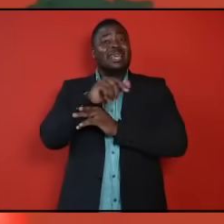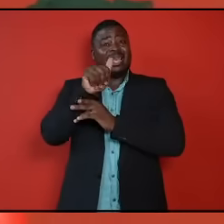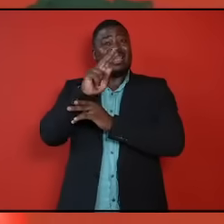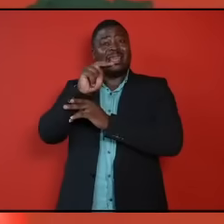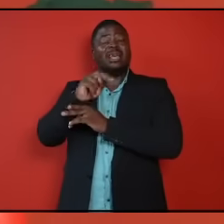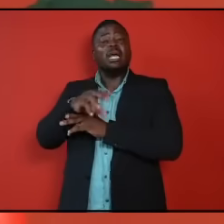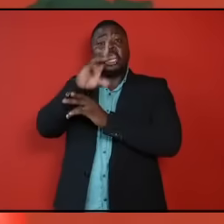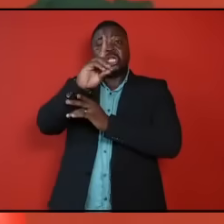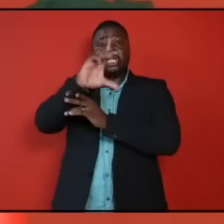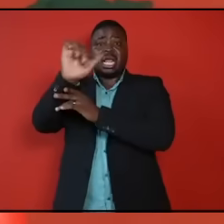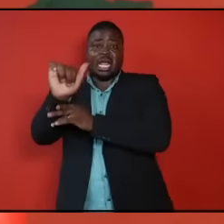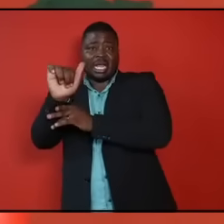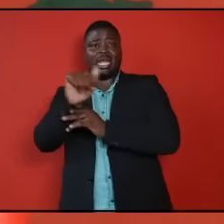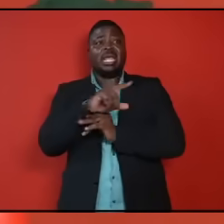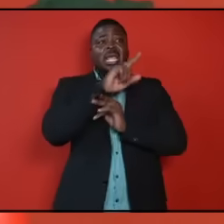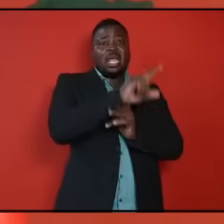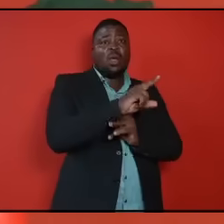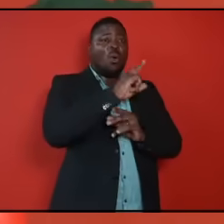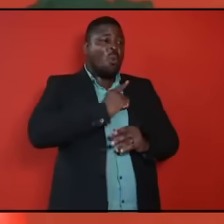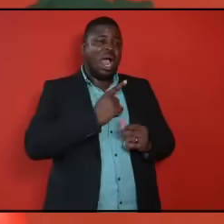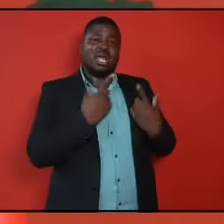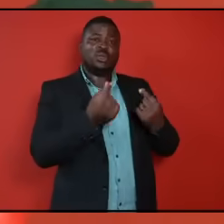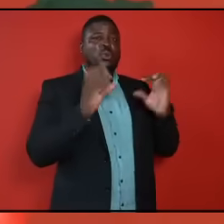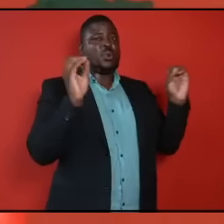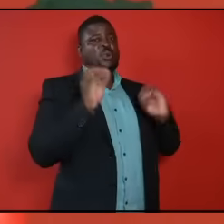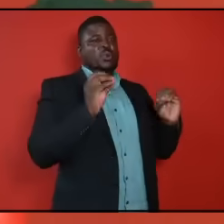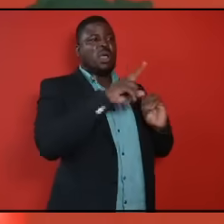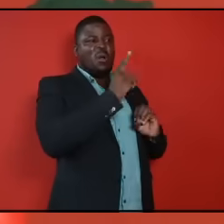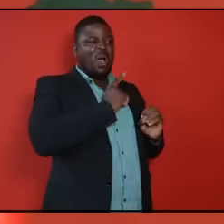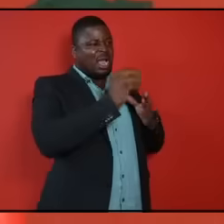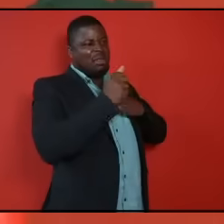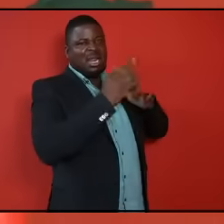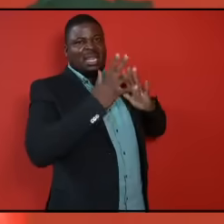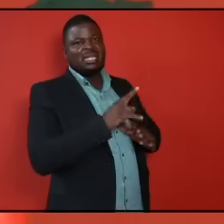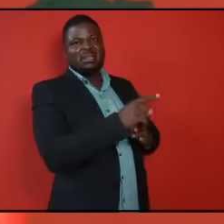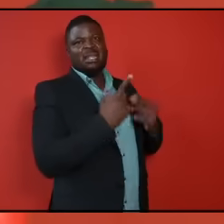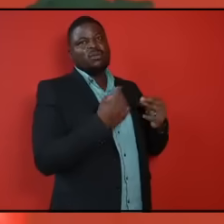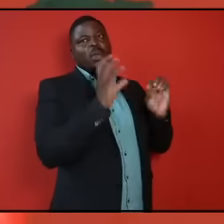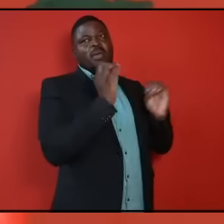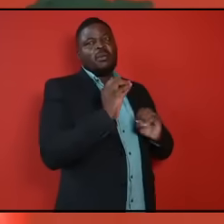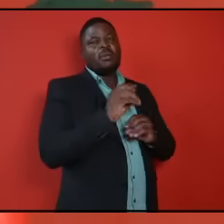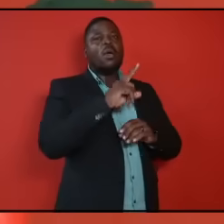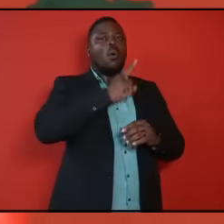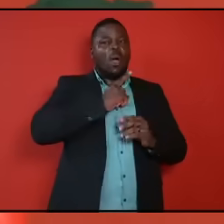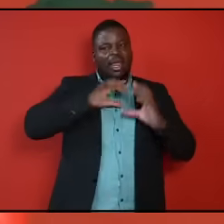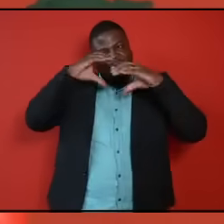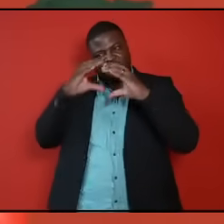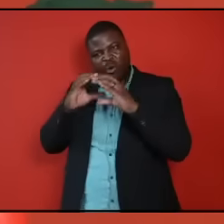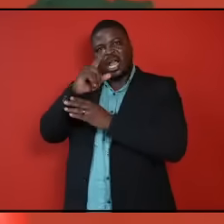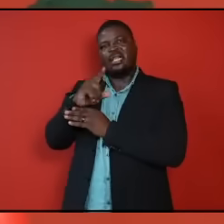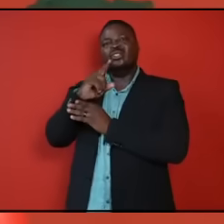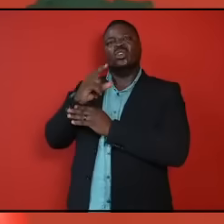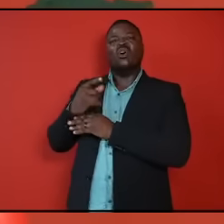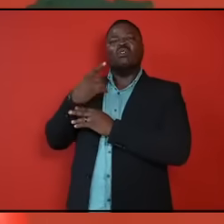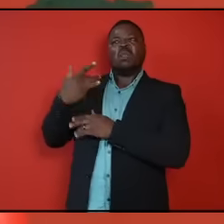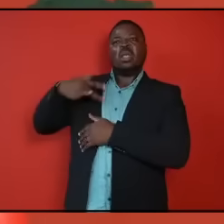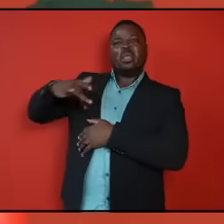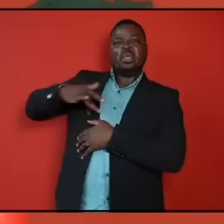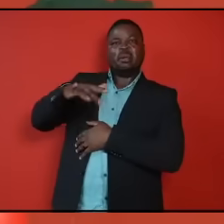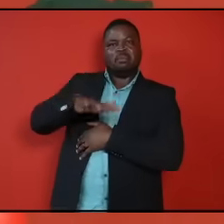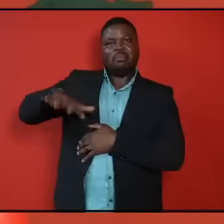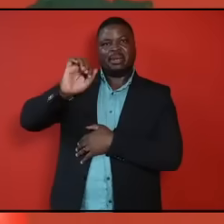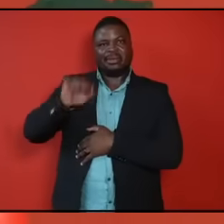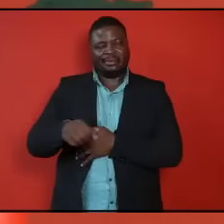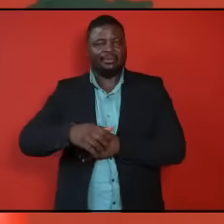to protect working-class communities despite their claim of superior governance. The EFF reiterates